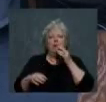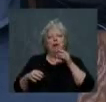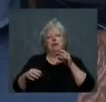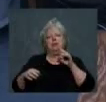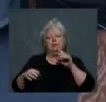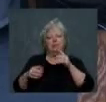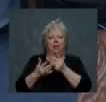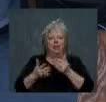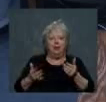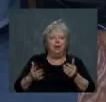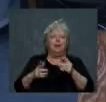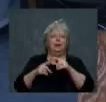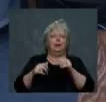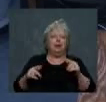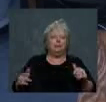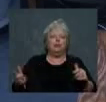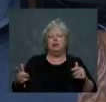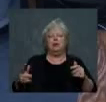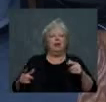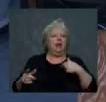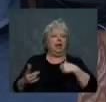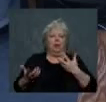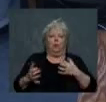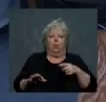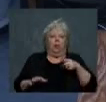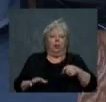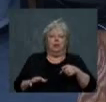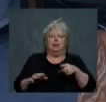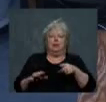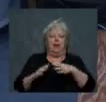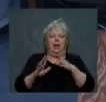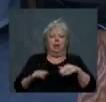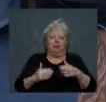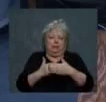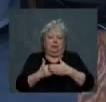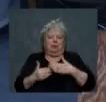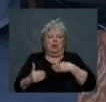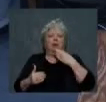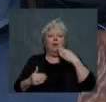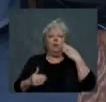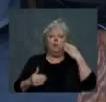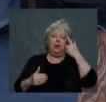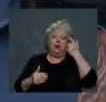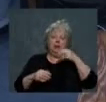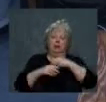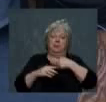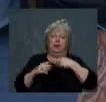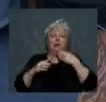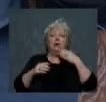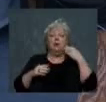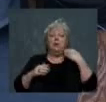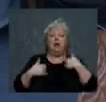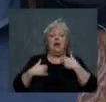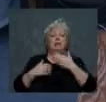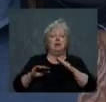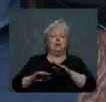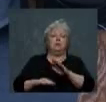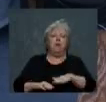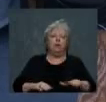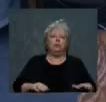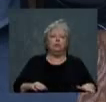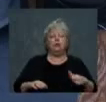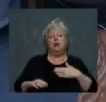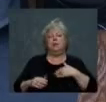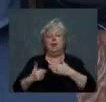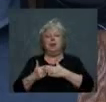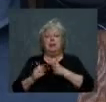was made. I do not want this near my residence because I have small children in my house. My neighbor also has small